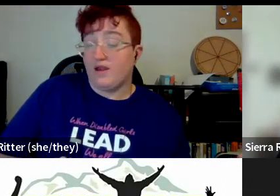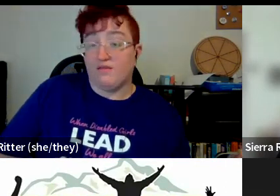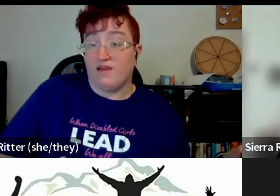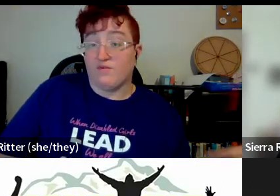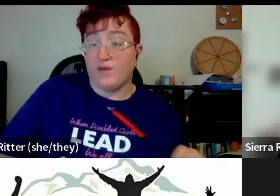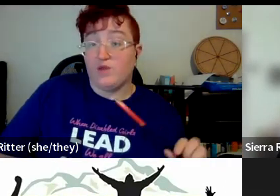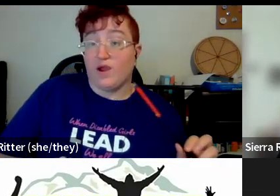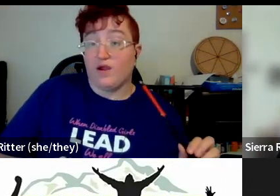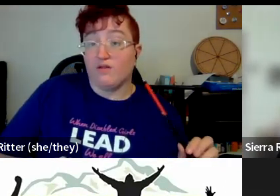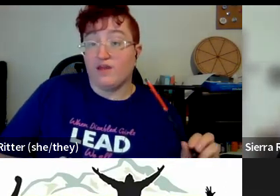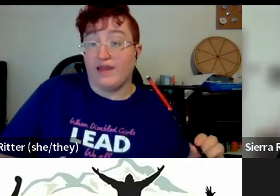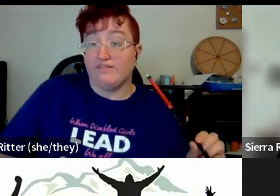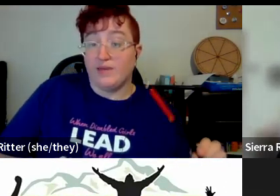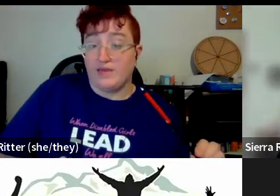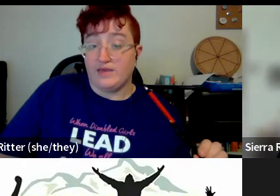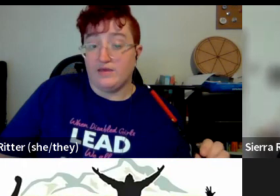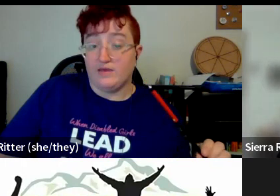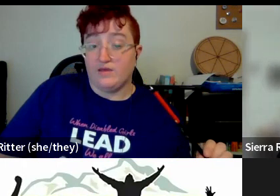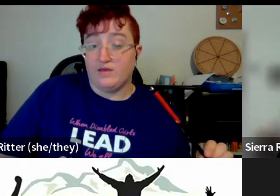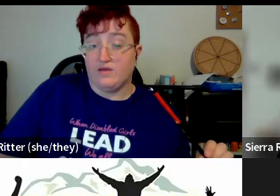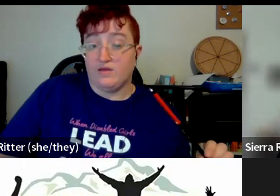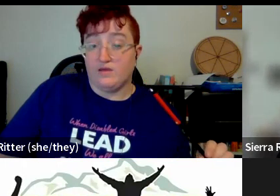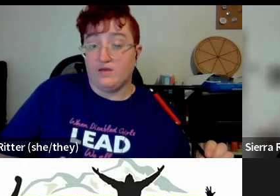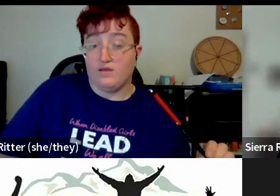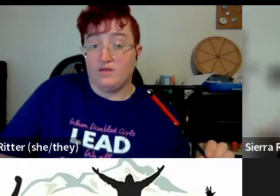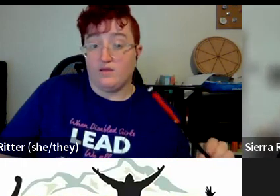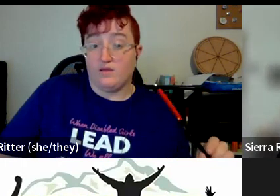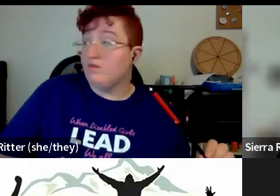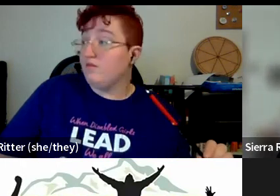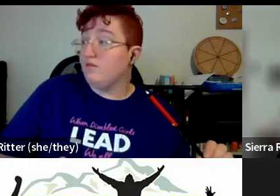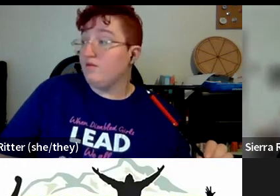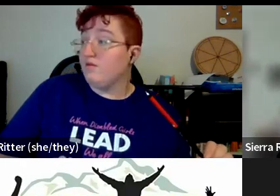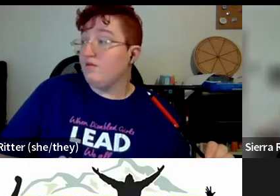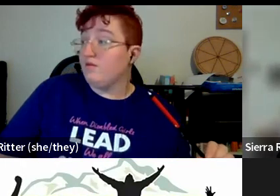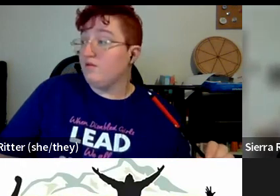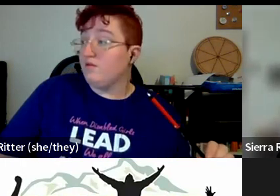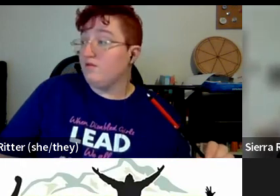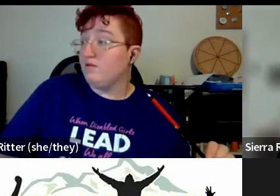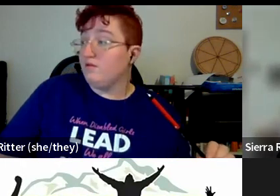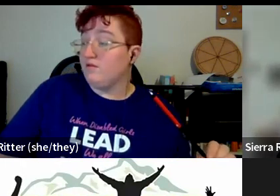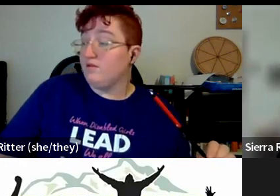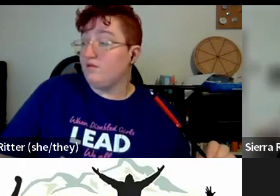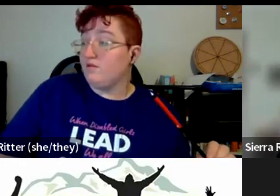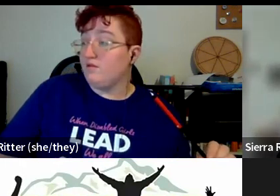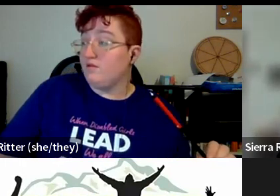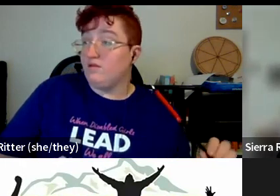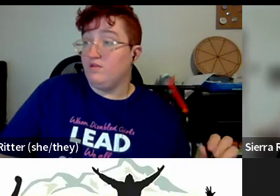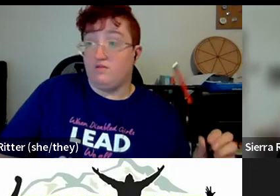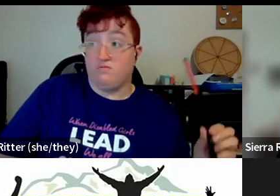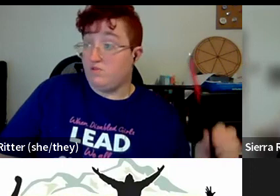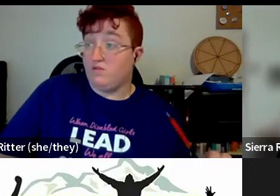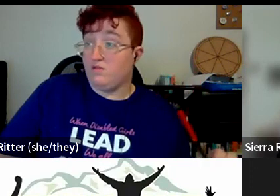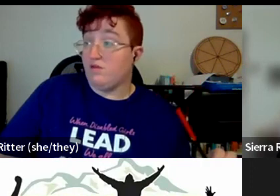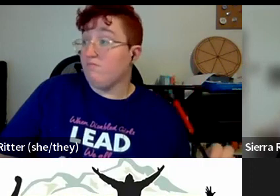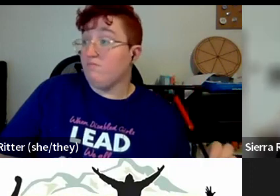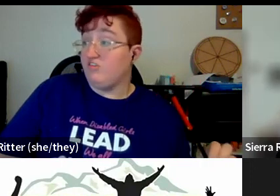All right. Is everybody where they'd like to be? Hey, Abby, this is Kaylin Mentrop. For education, I just need to stay in this